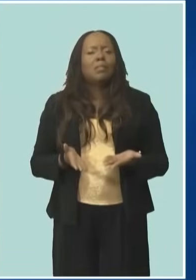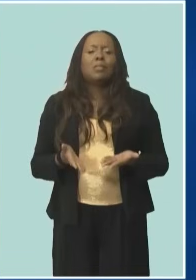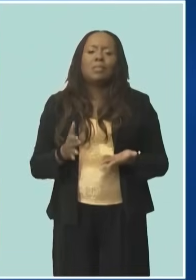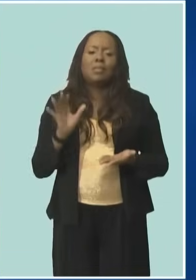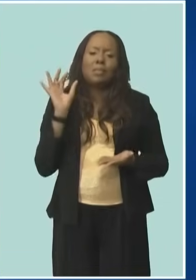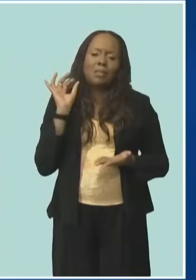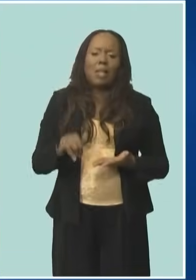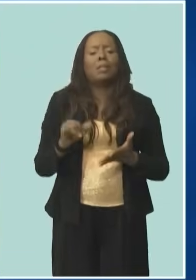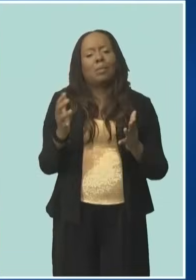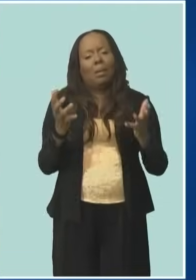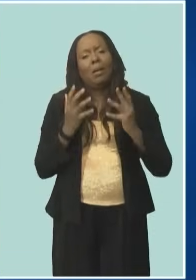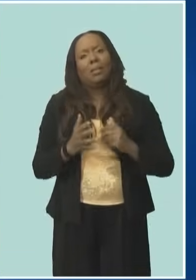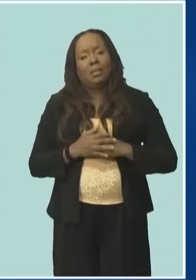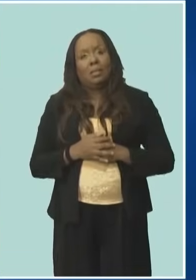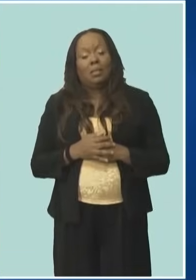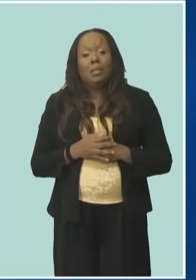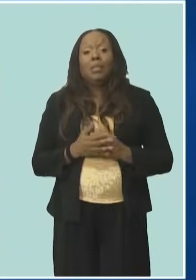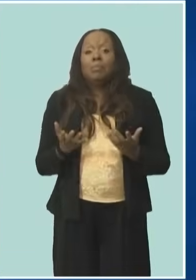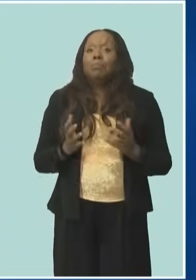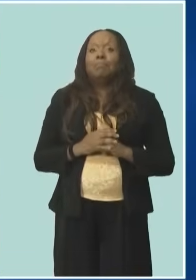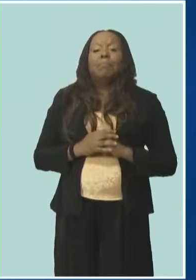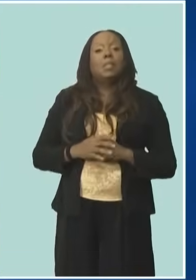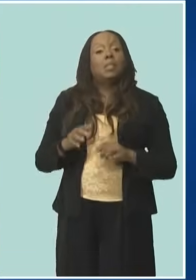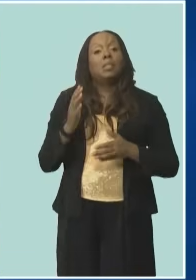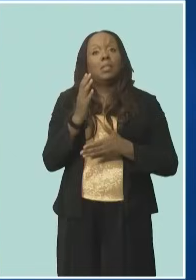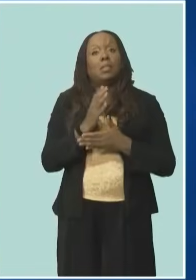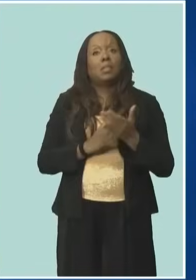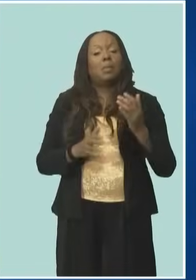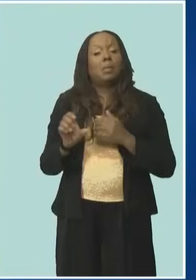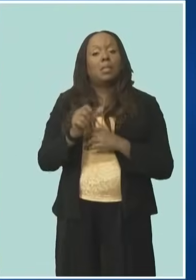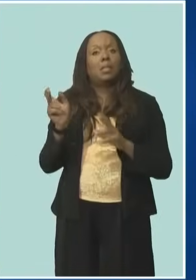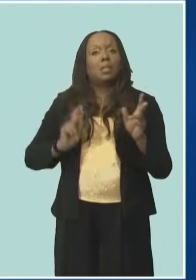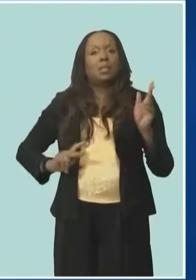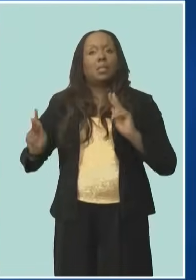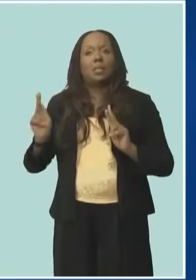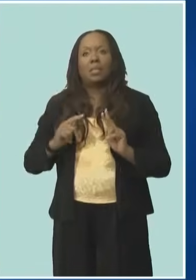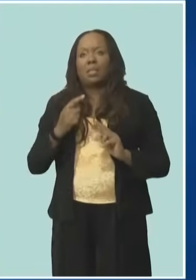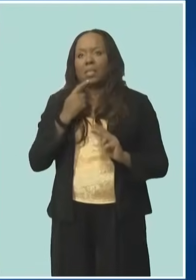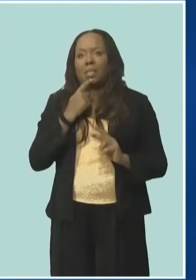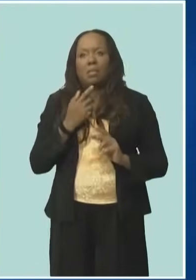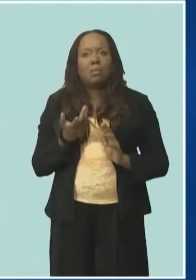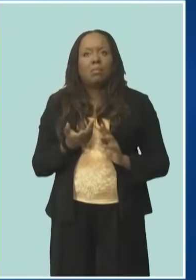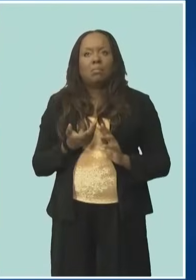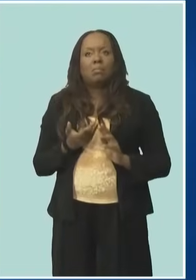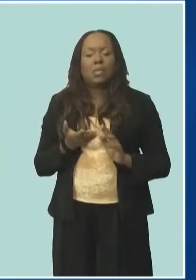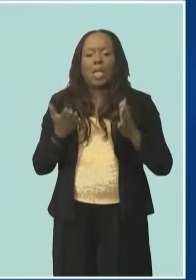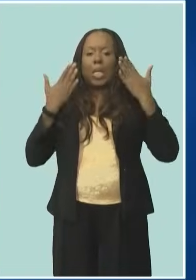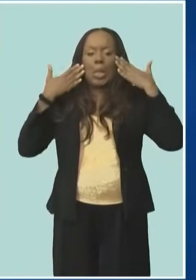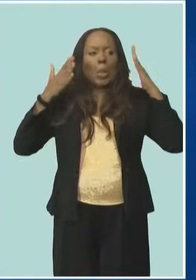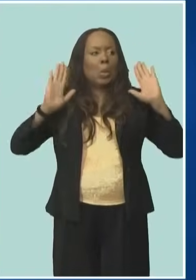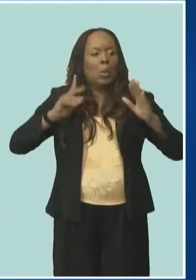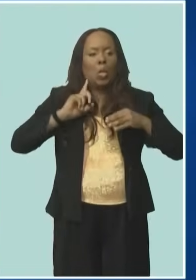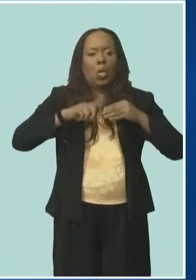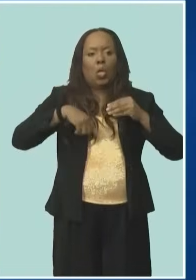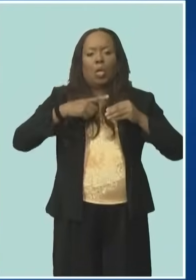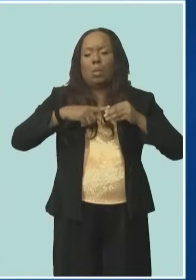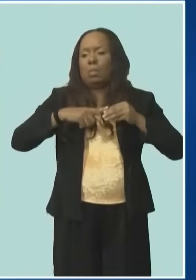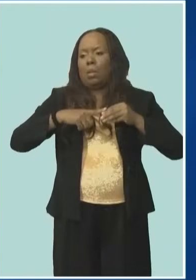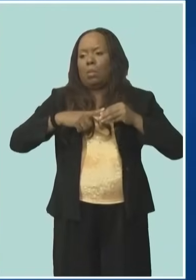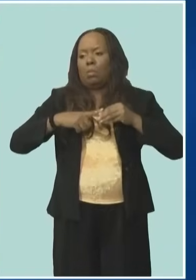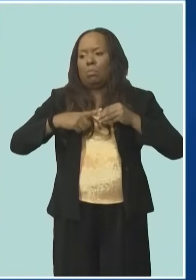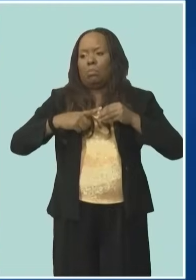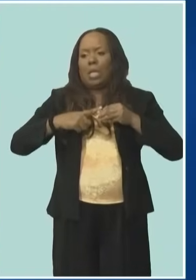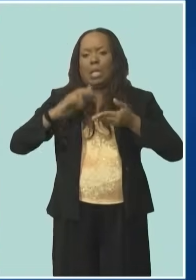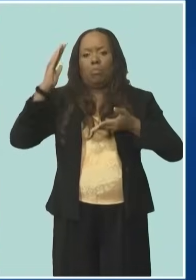in the market right now. However, there are some fish vendors who are saying they are not aware of a bounty of any species of fish